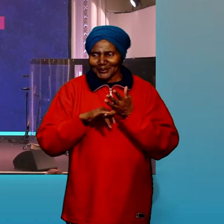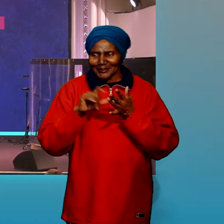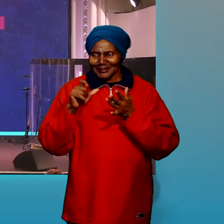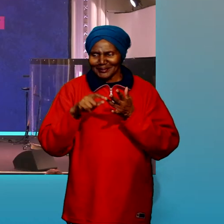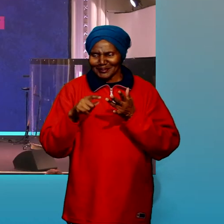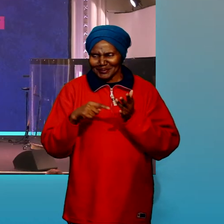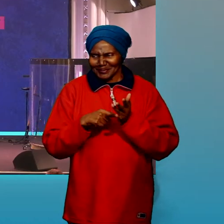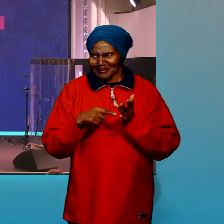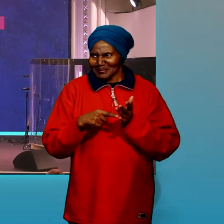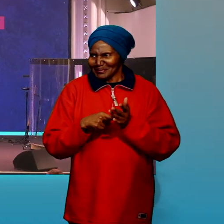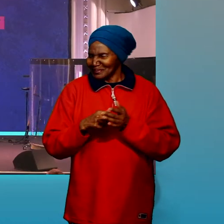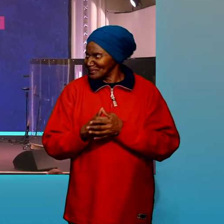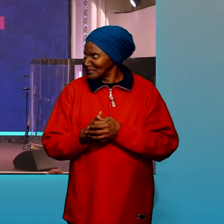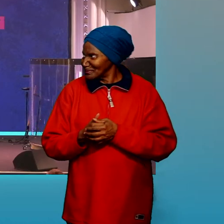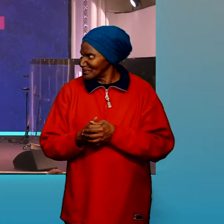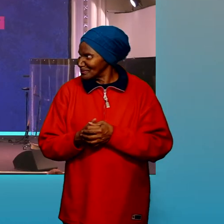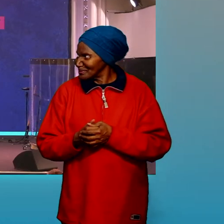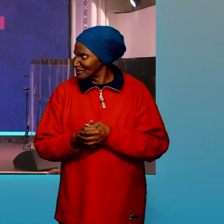Thanks, God.